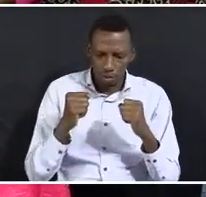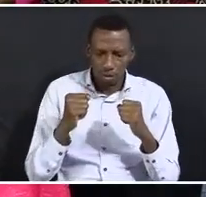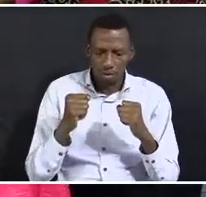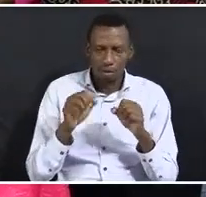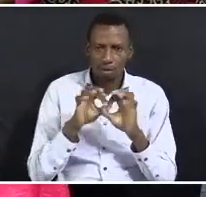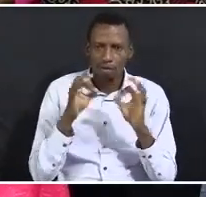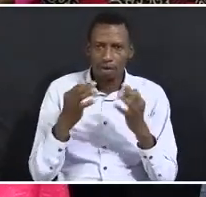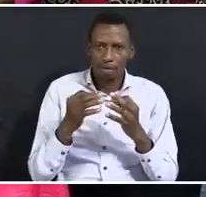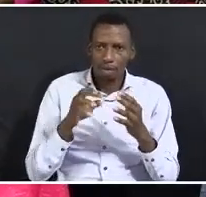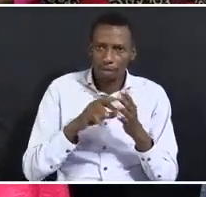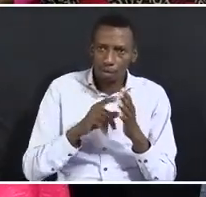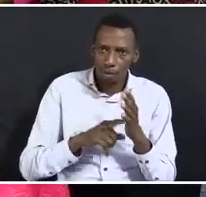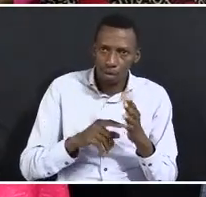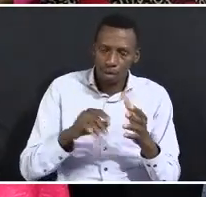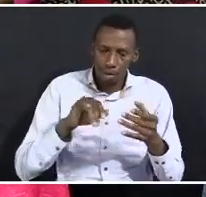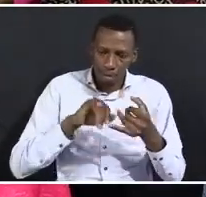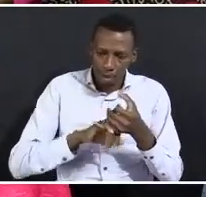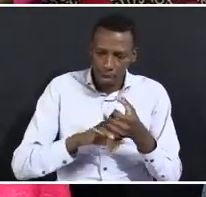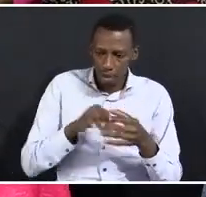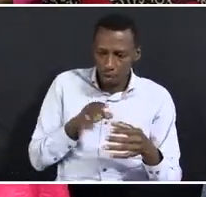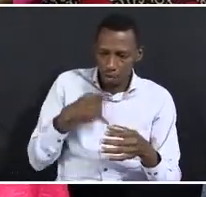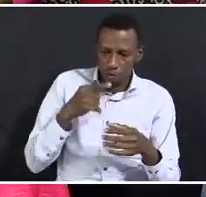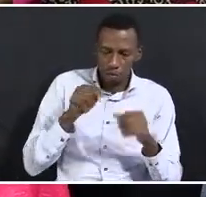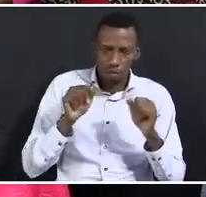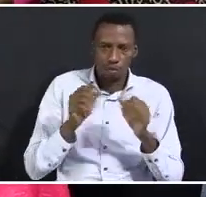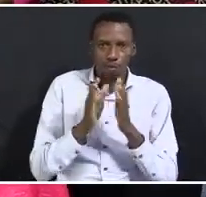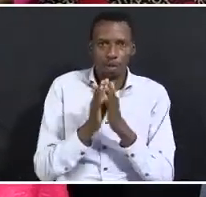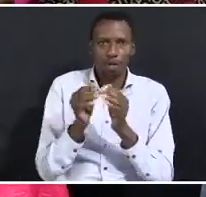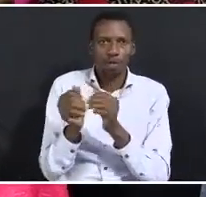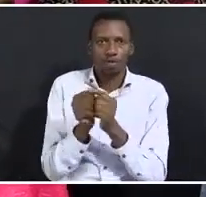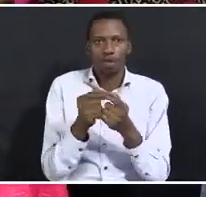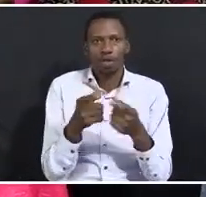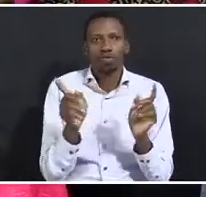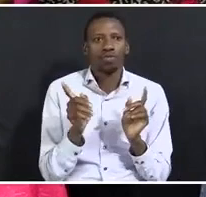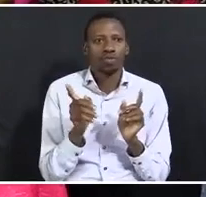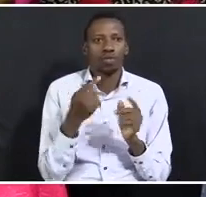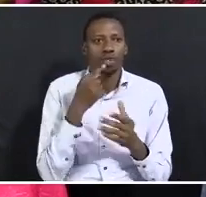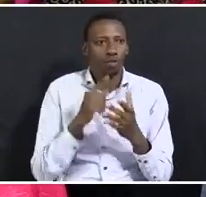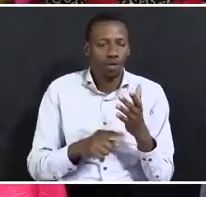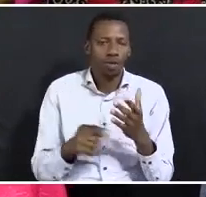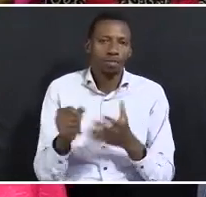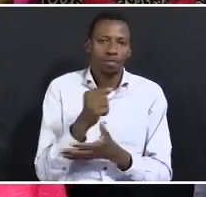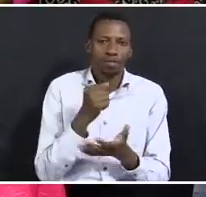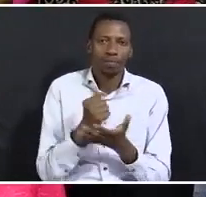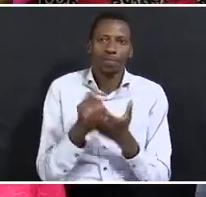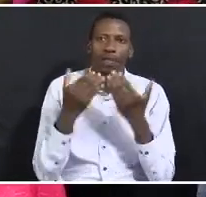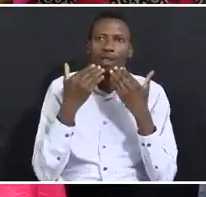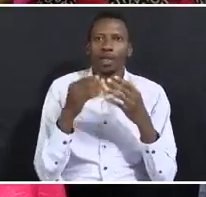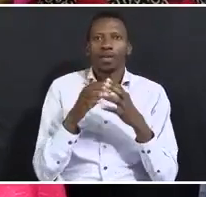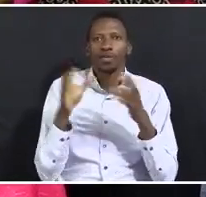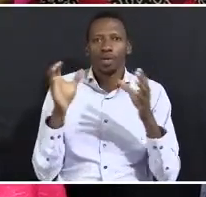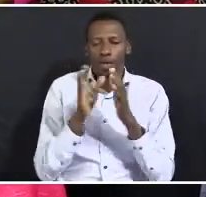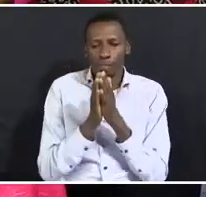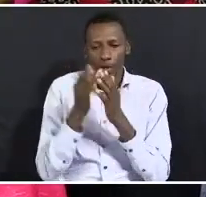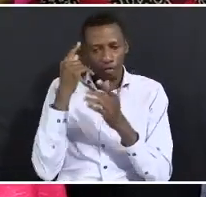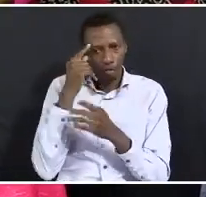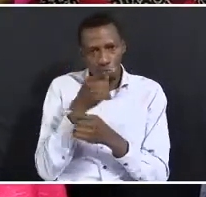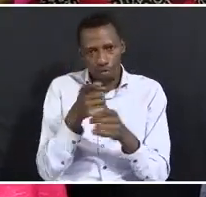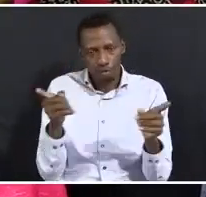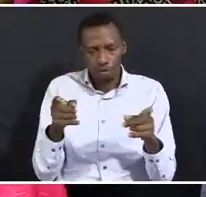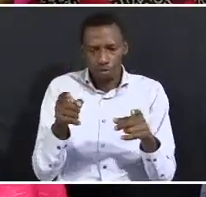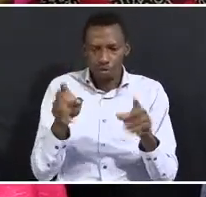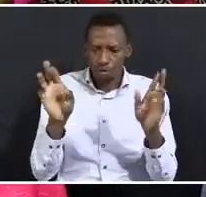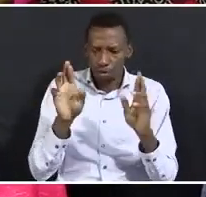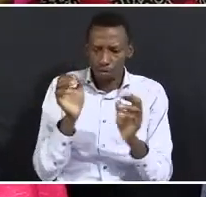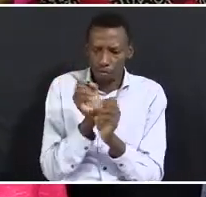you. What do you say? Amen. So thank you so much. We are praying for you. You are ready to make excellent